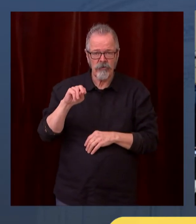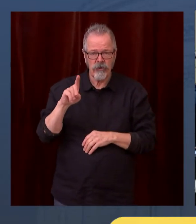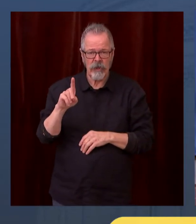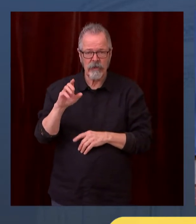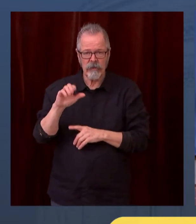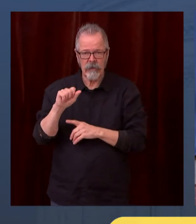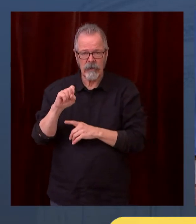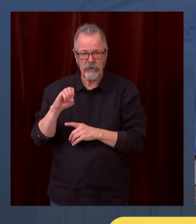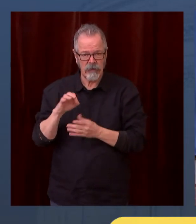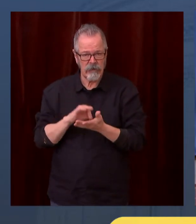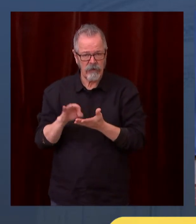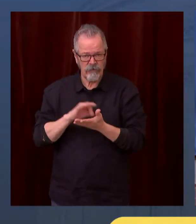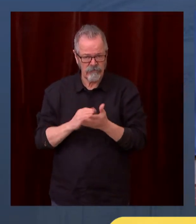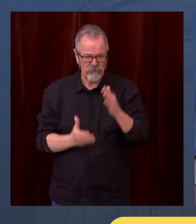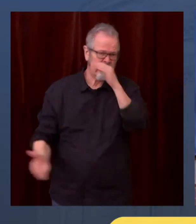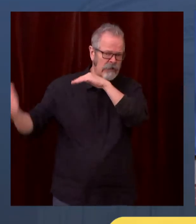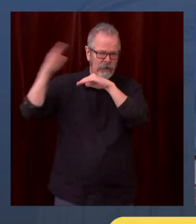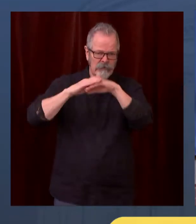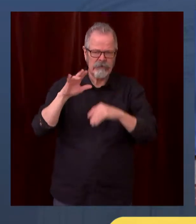Got it.